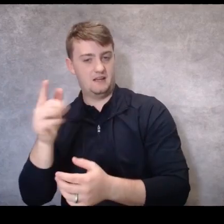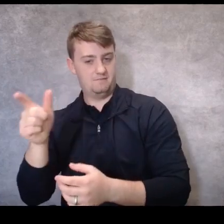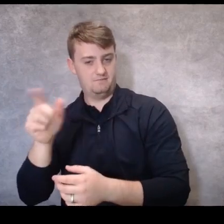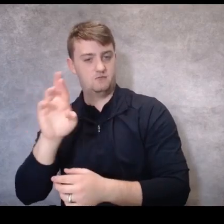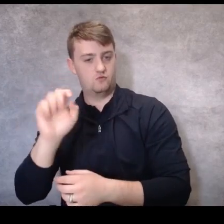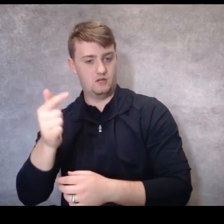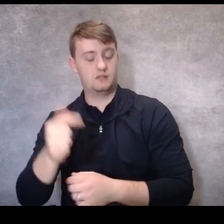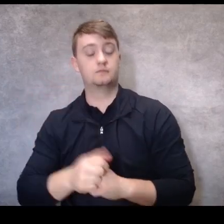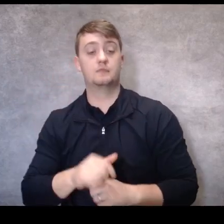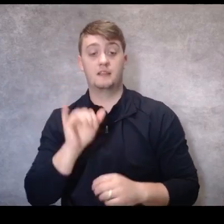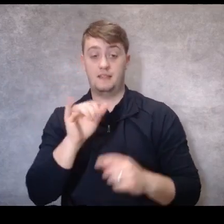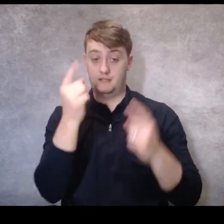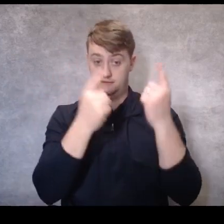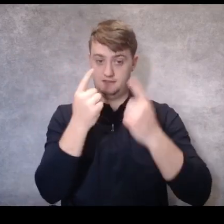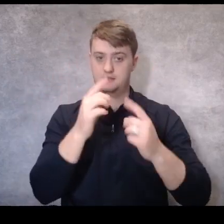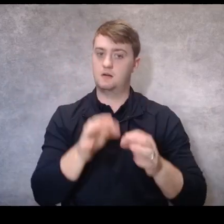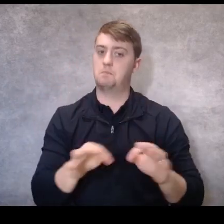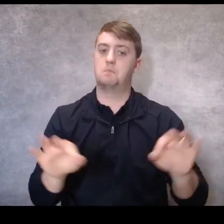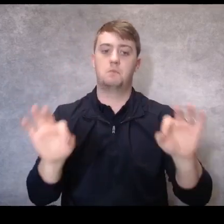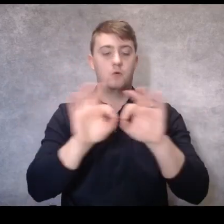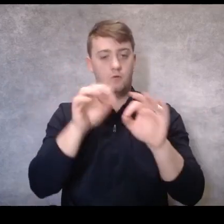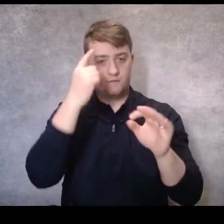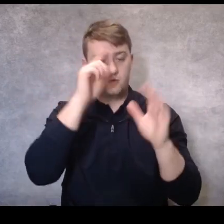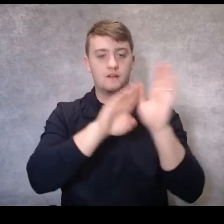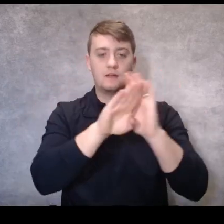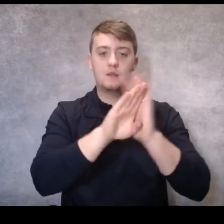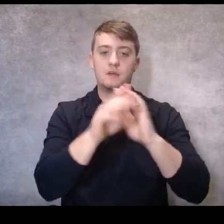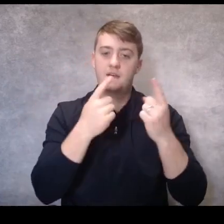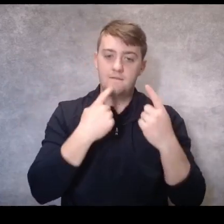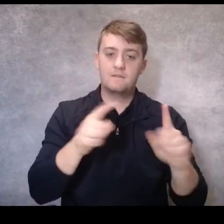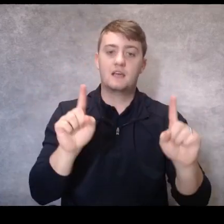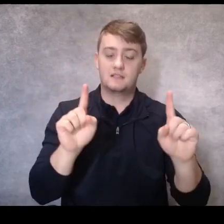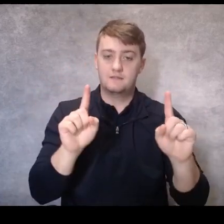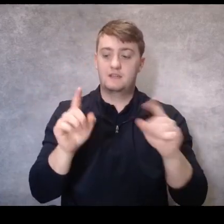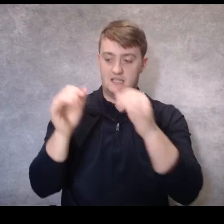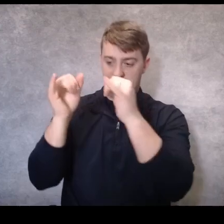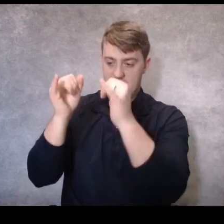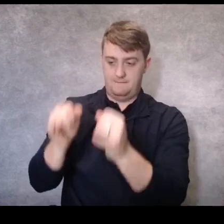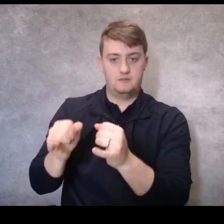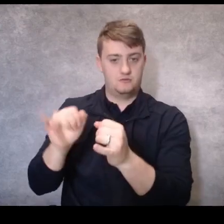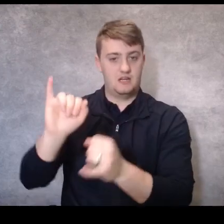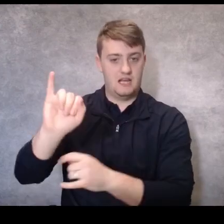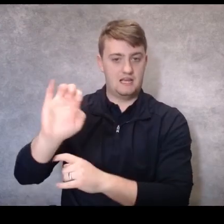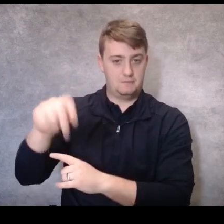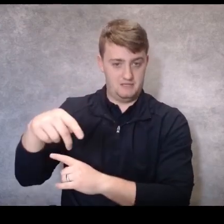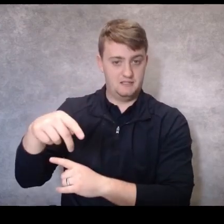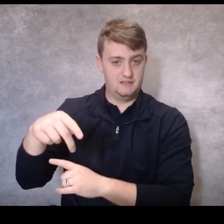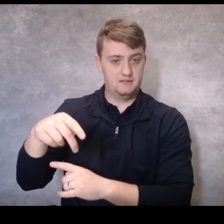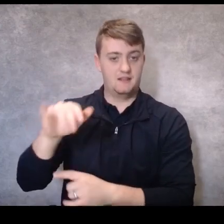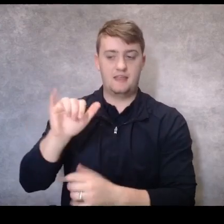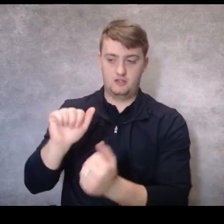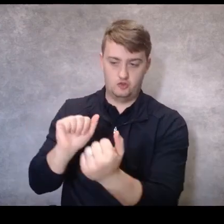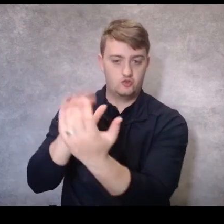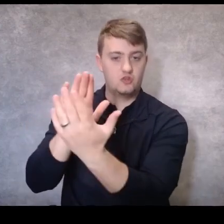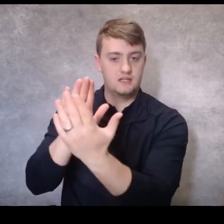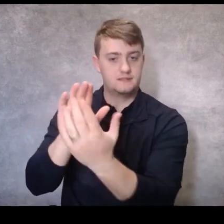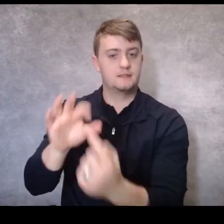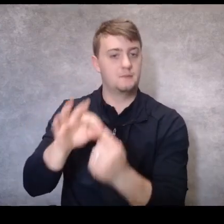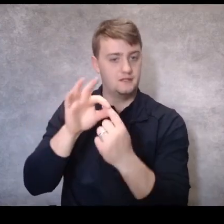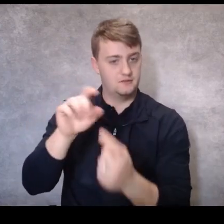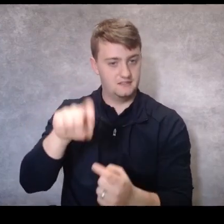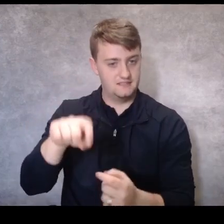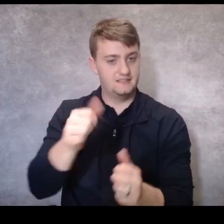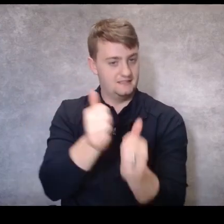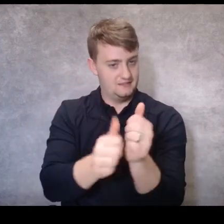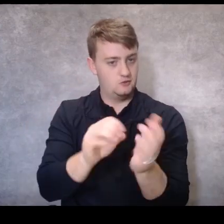regulation. These considerations are crucial for developing effective and individualized IEPs that address the